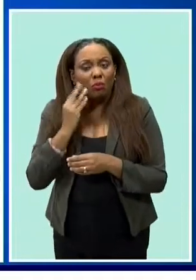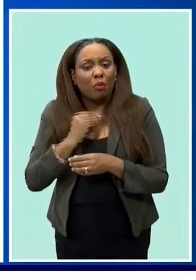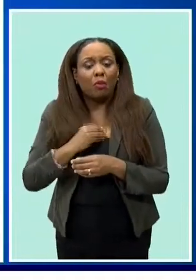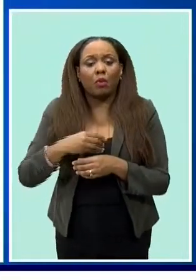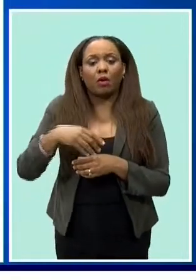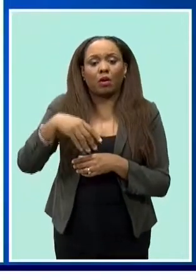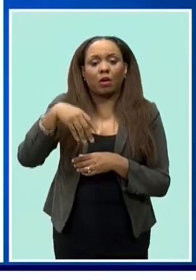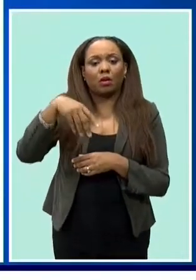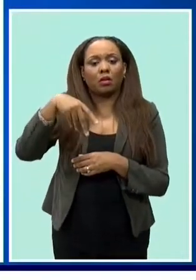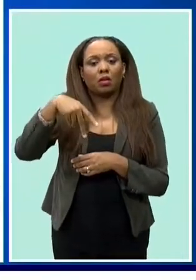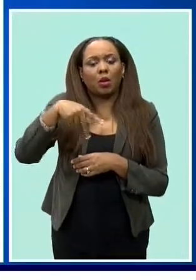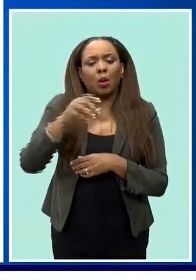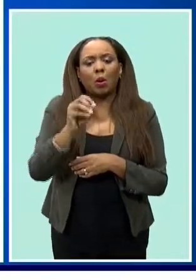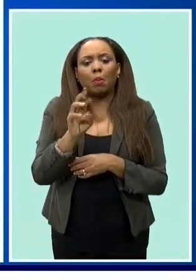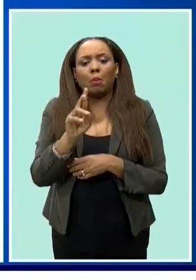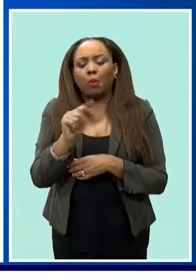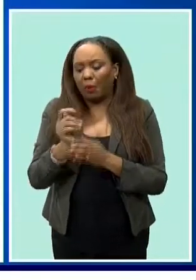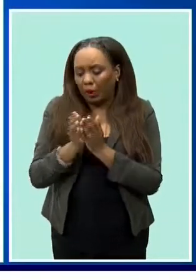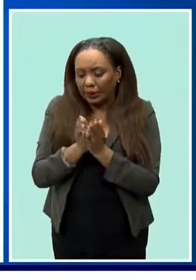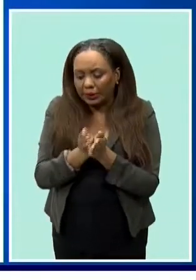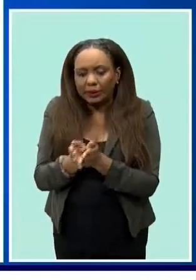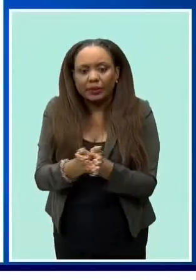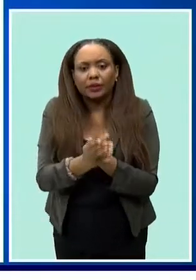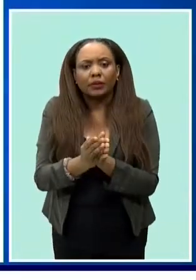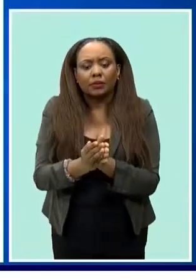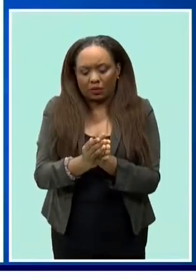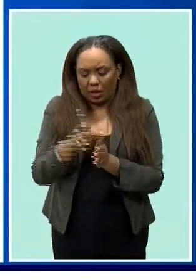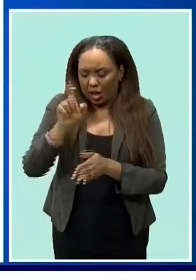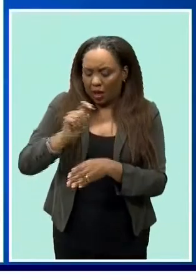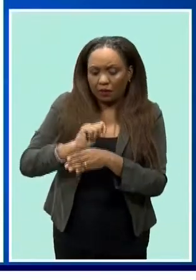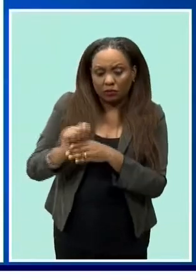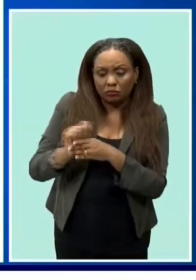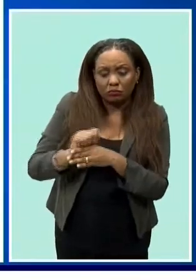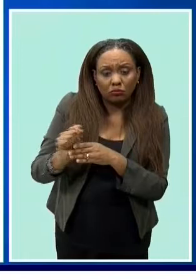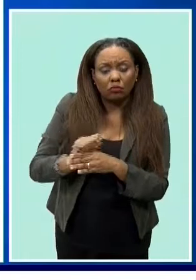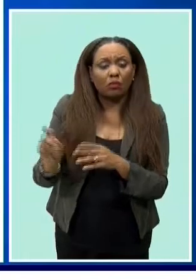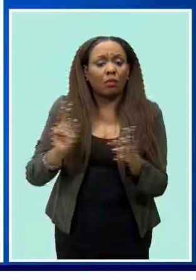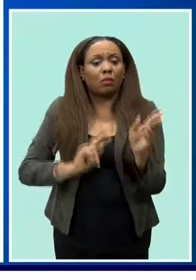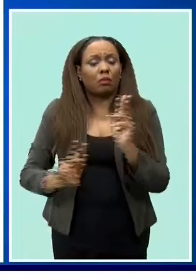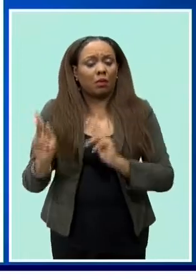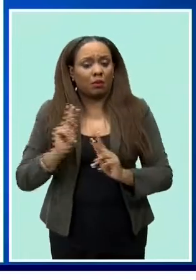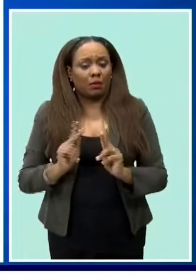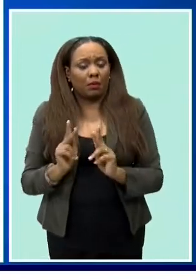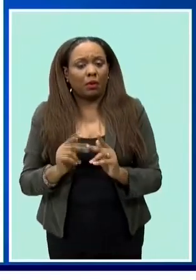port, the need for us to look at training in terms of the